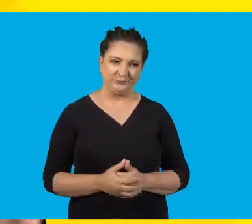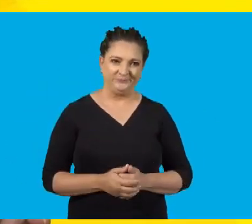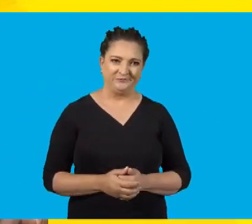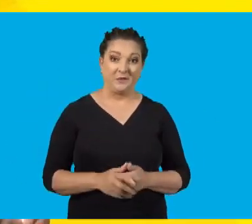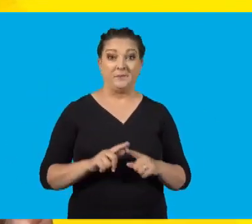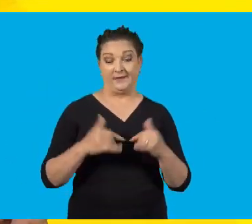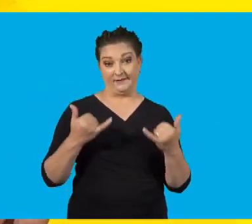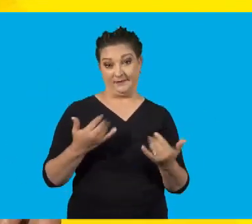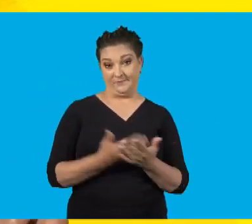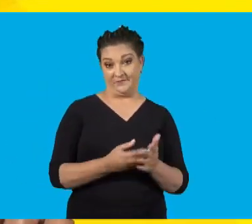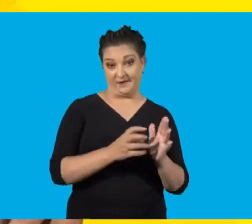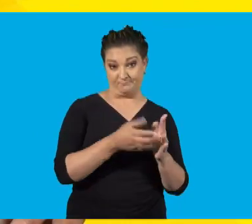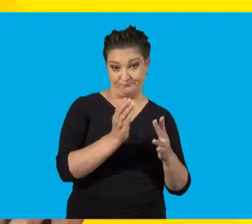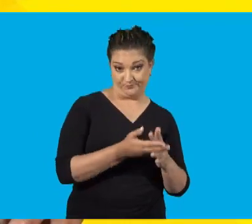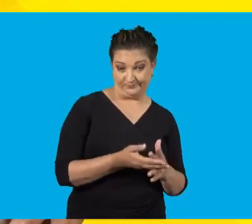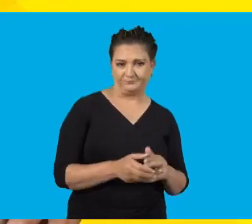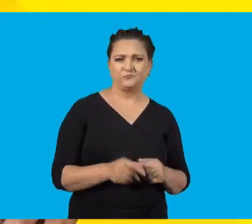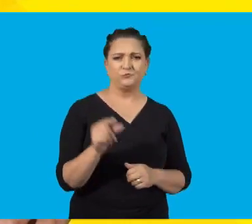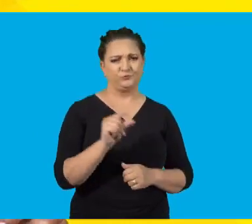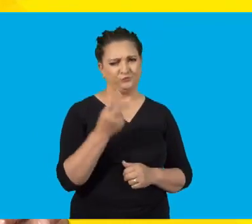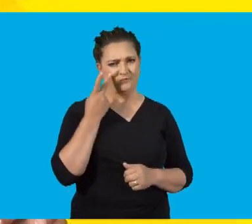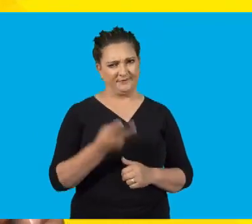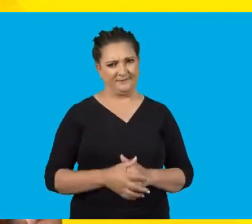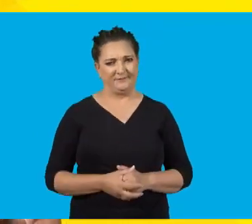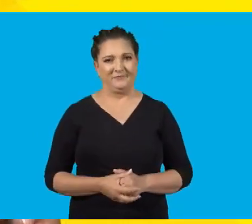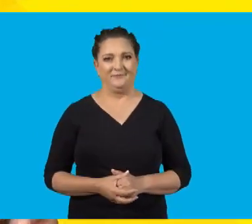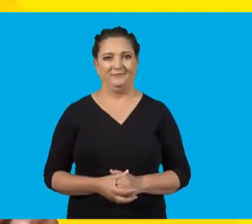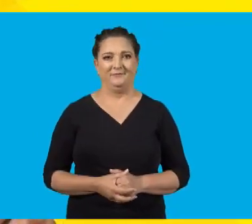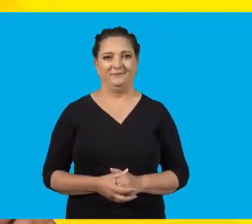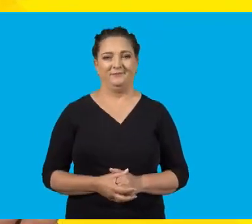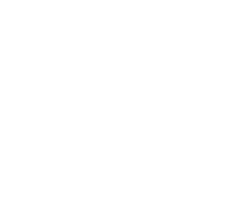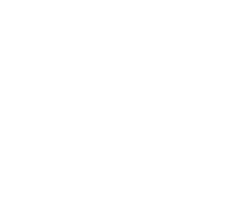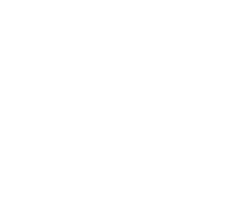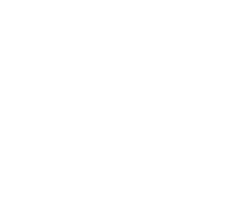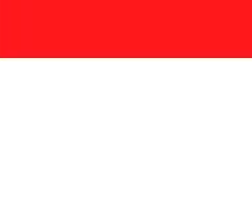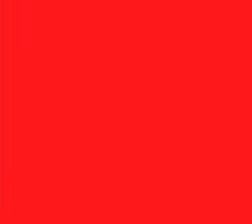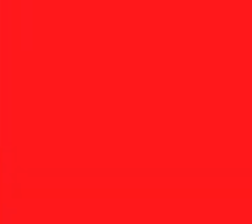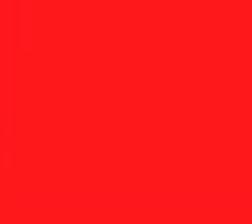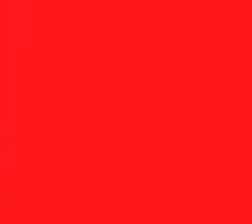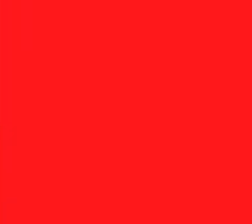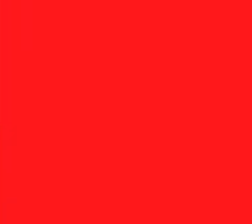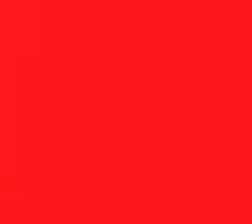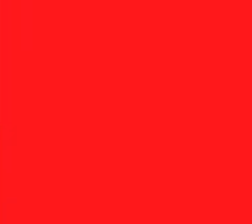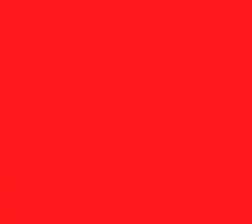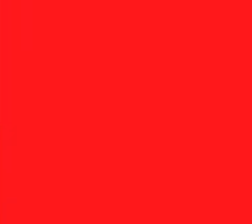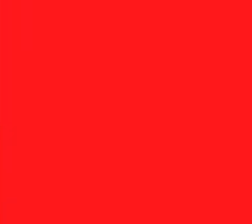question required. Learners, that takes us to an ad break. I will see you shortly.